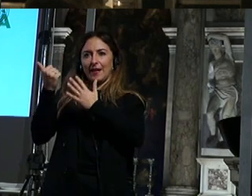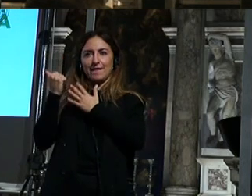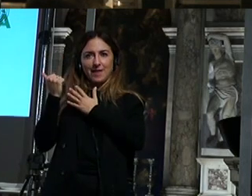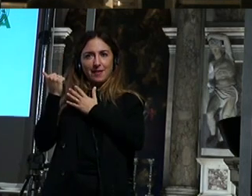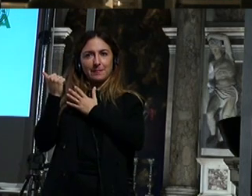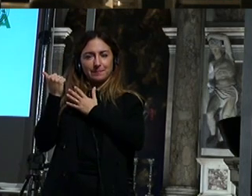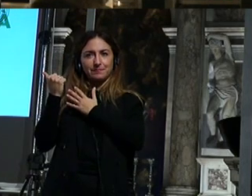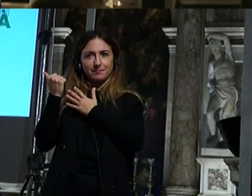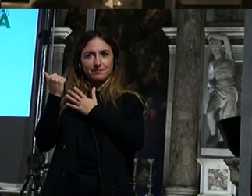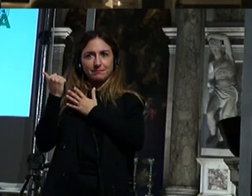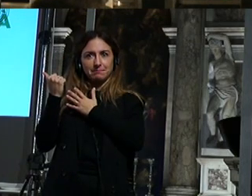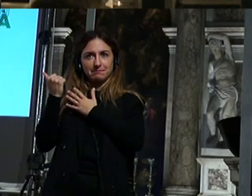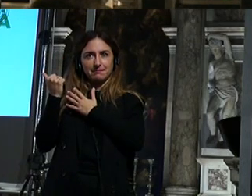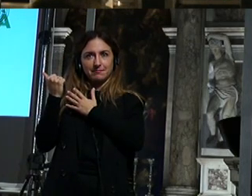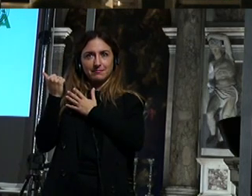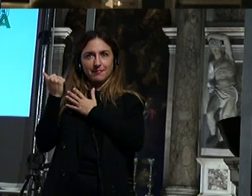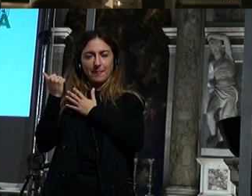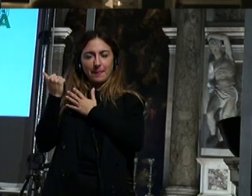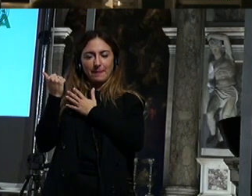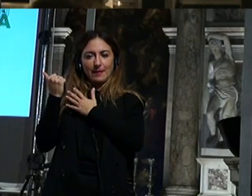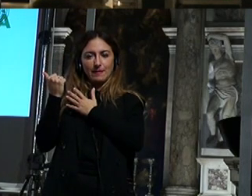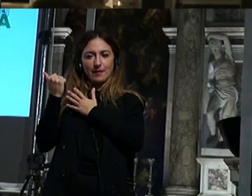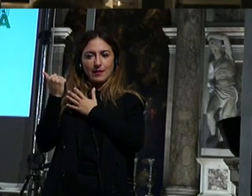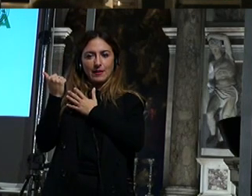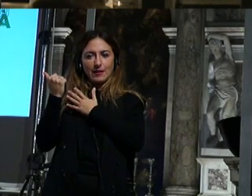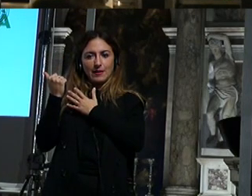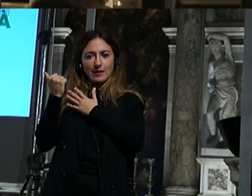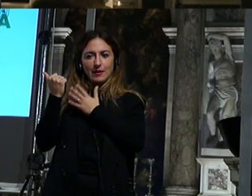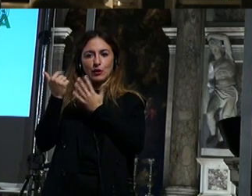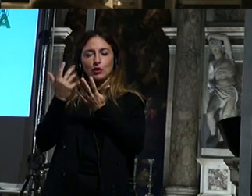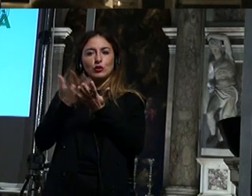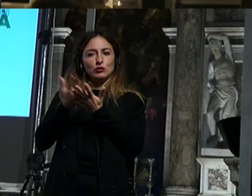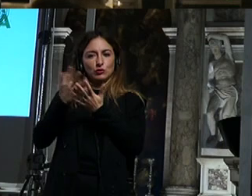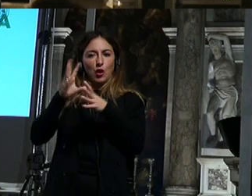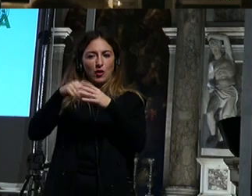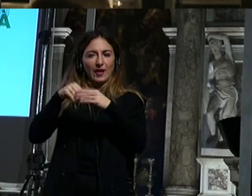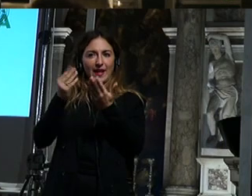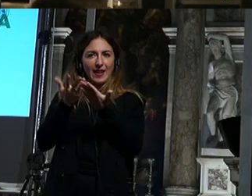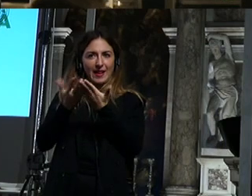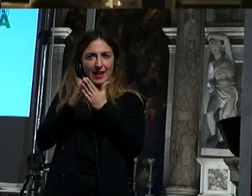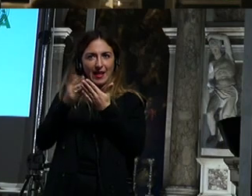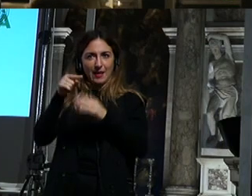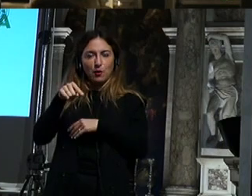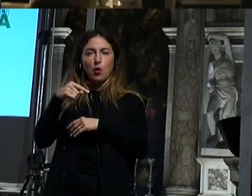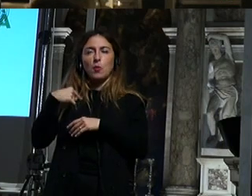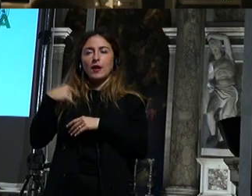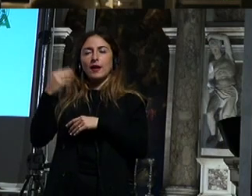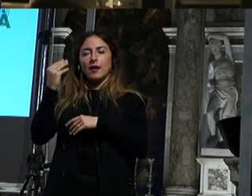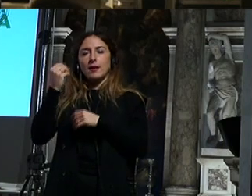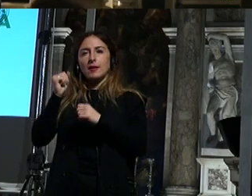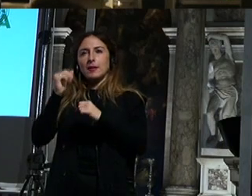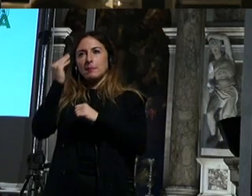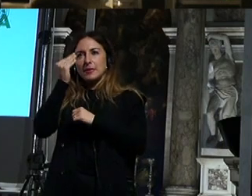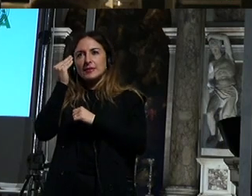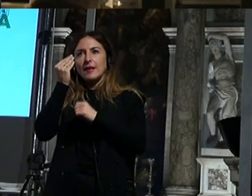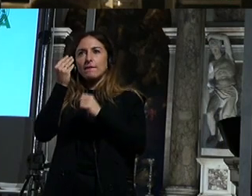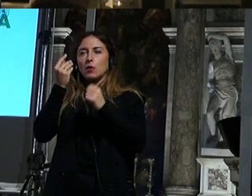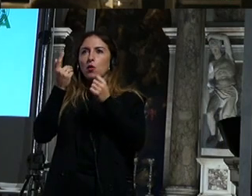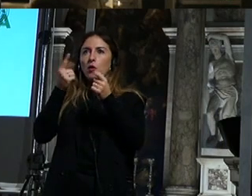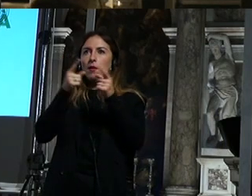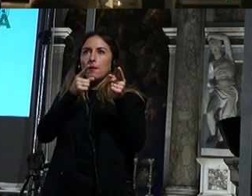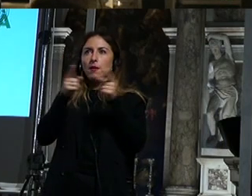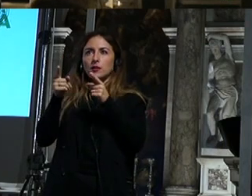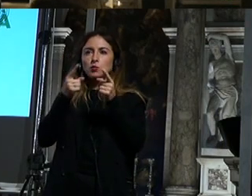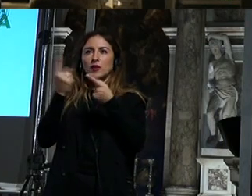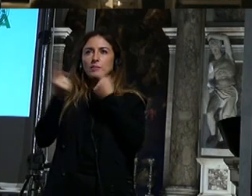book. So I was thinking about rhymes. I was thinking about moments where there are fathers, or moments, we spoke about moments of